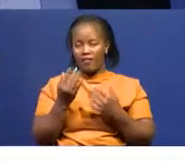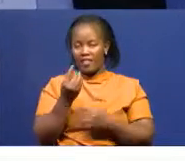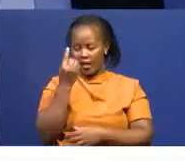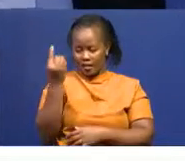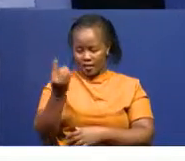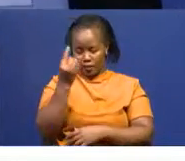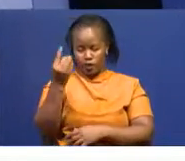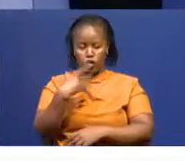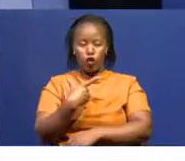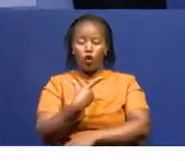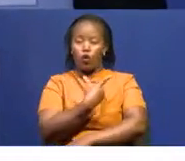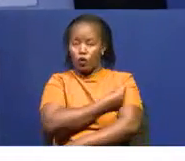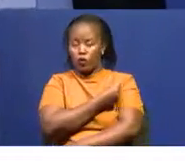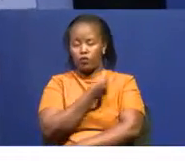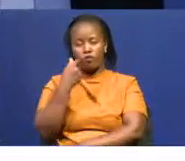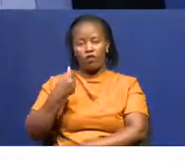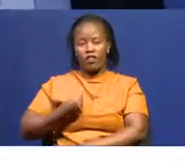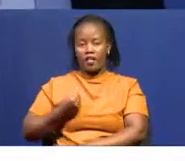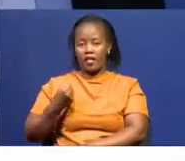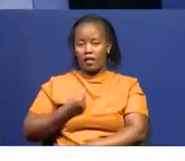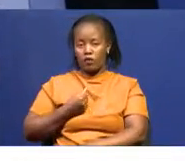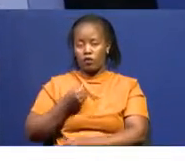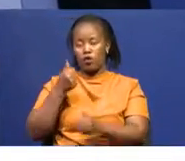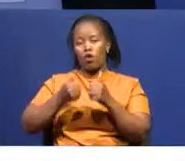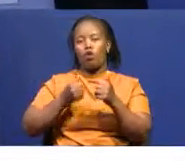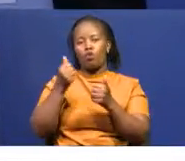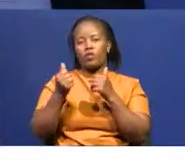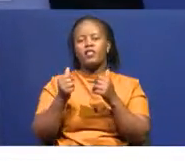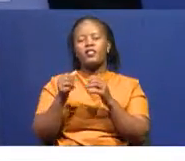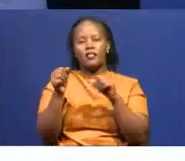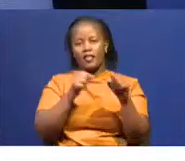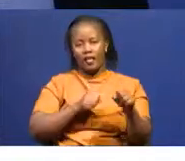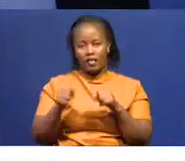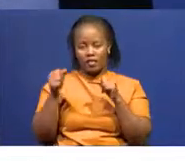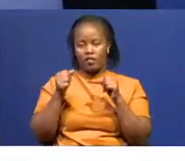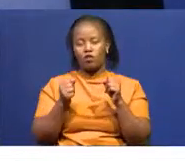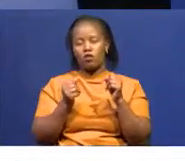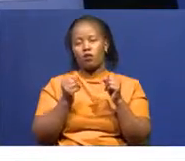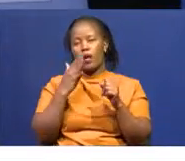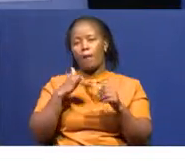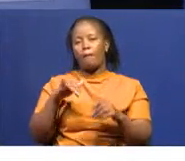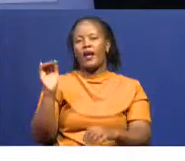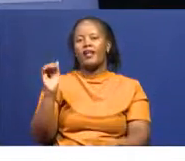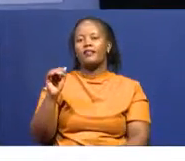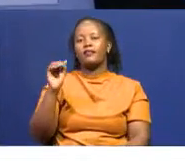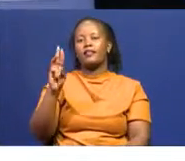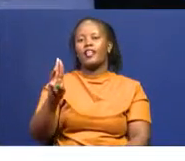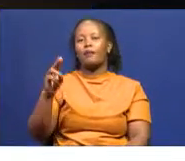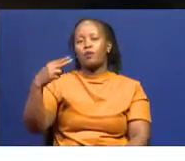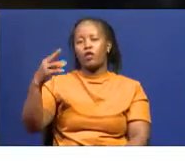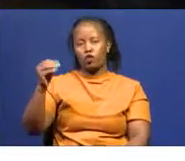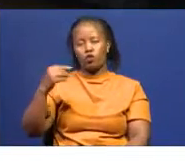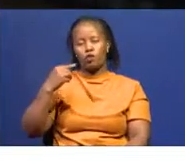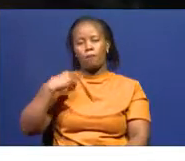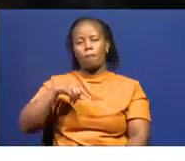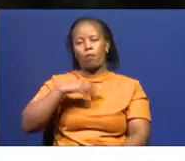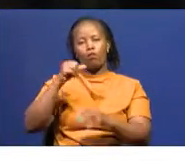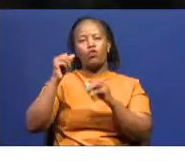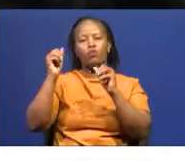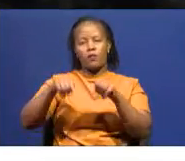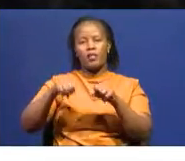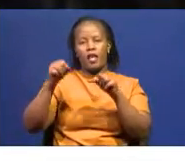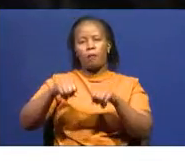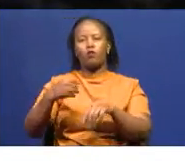dose by the government, which is an adaptation of the WHO strategy, that means we'll be able to vaccinate more girls because it addresses